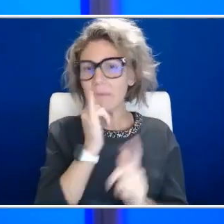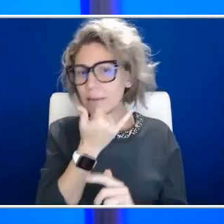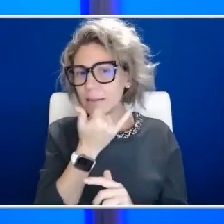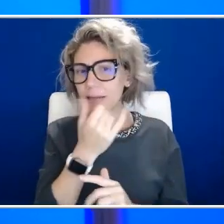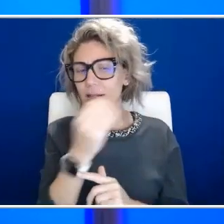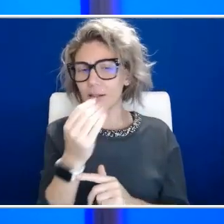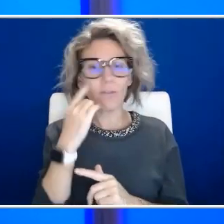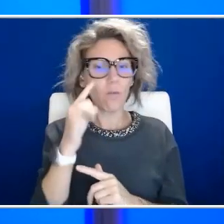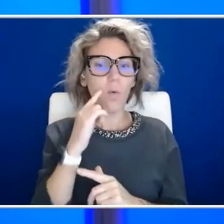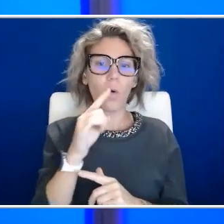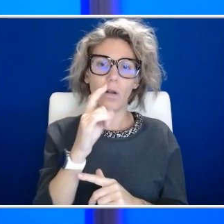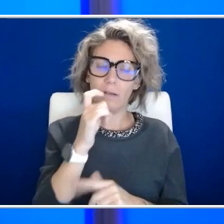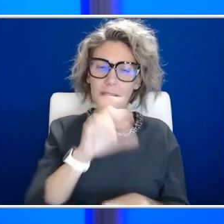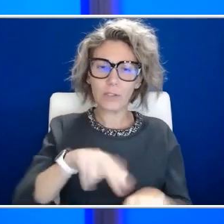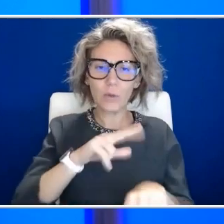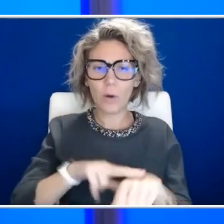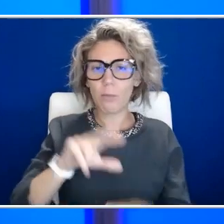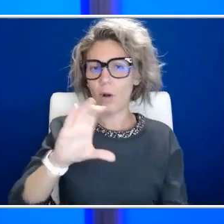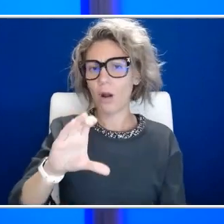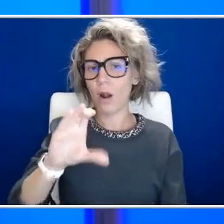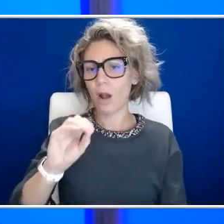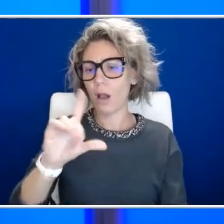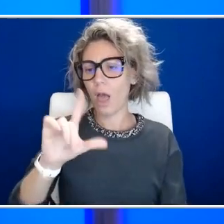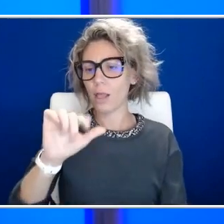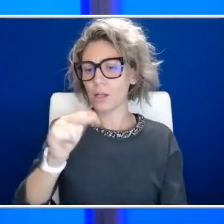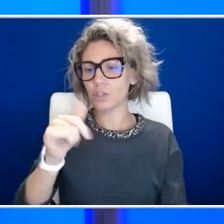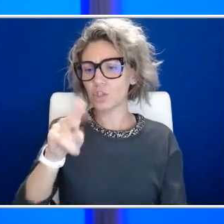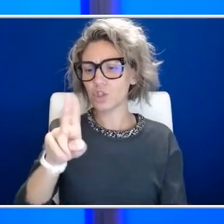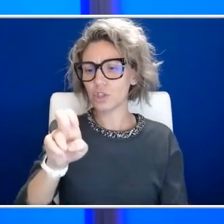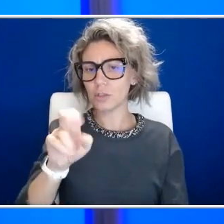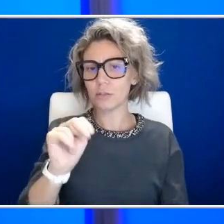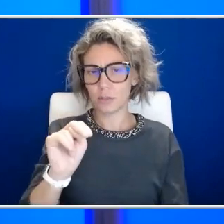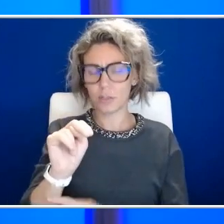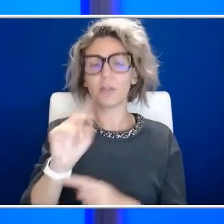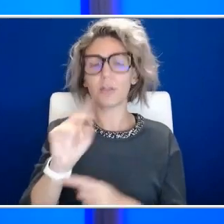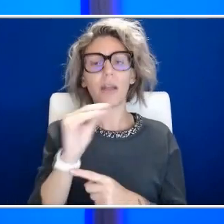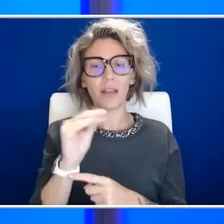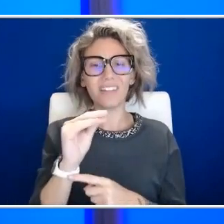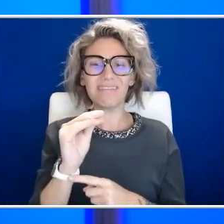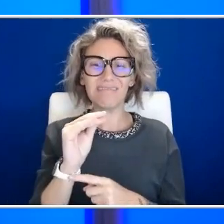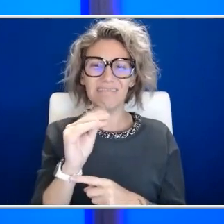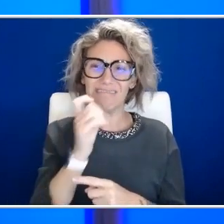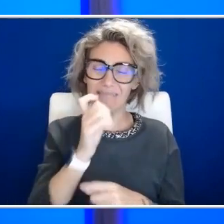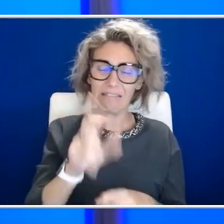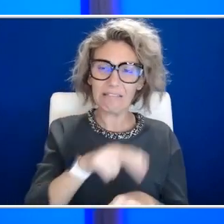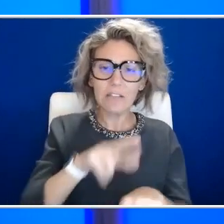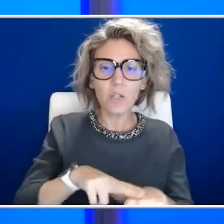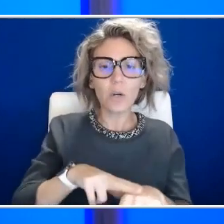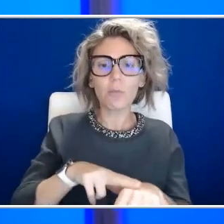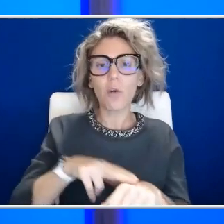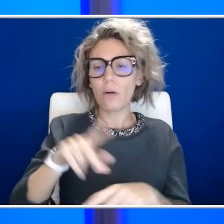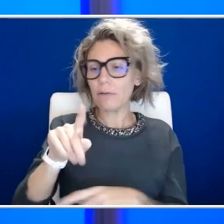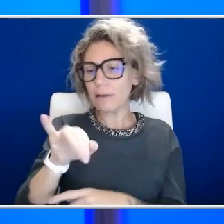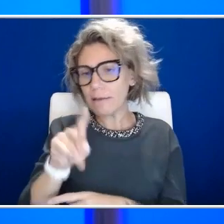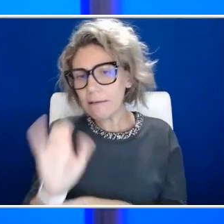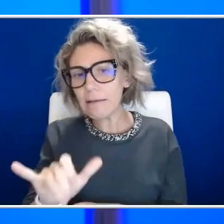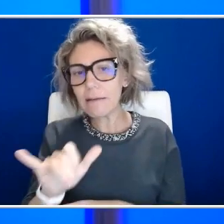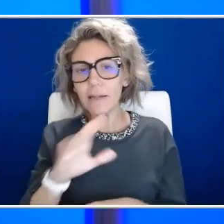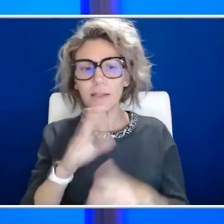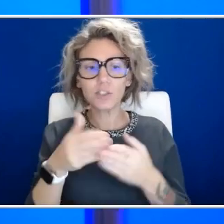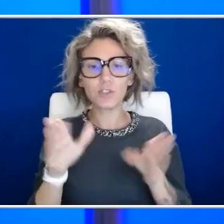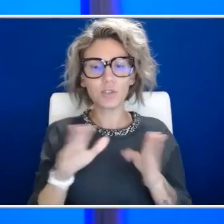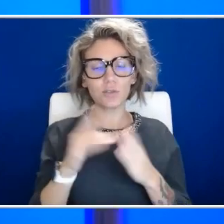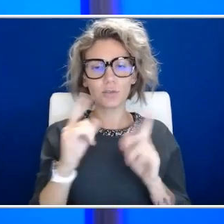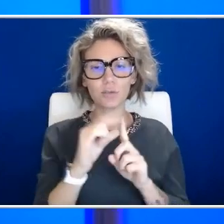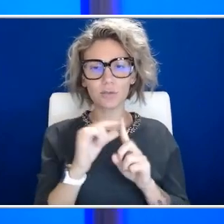collagen that can lead to abnormal kidney, essentially. So what, in general terms, what it means is the